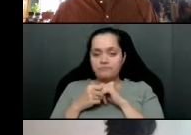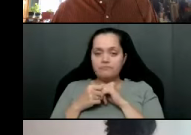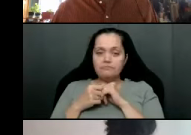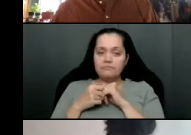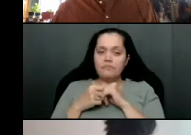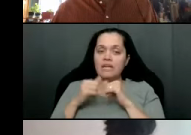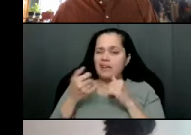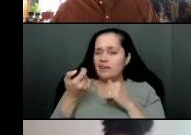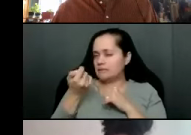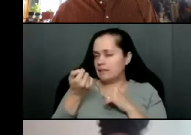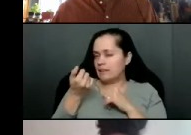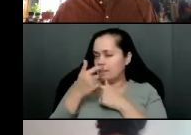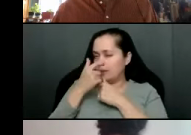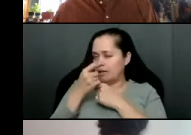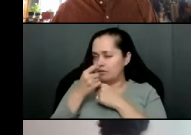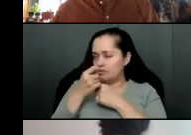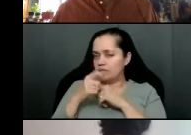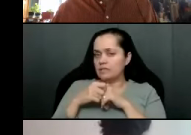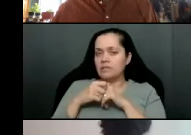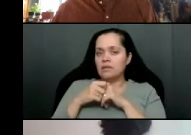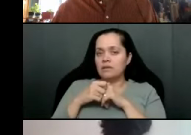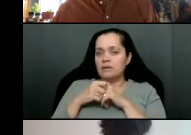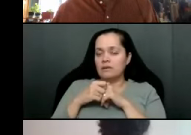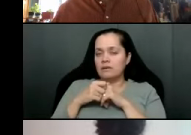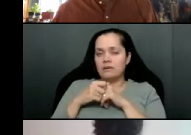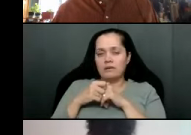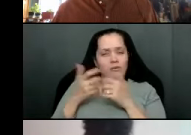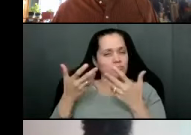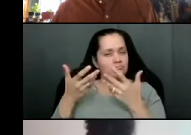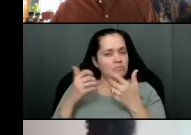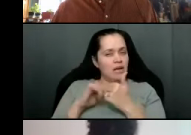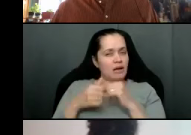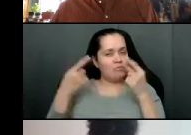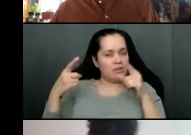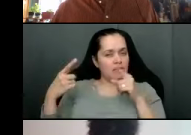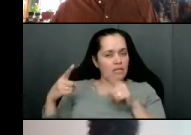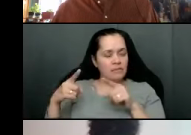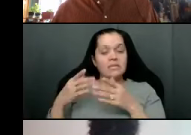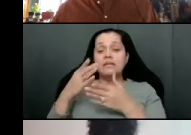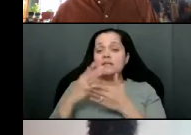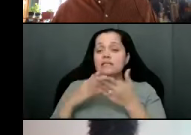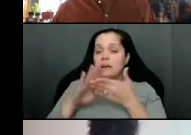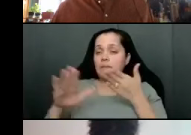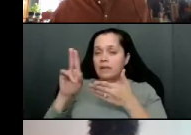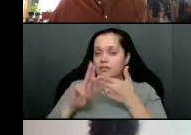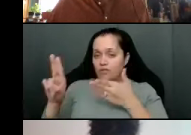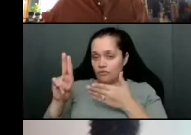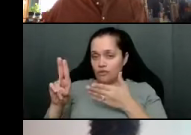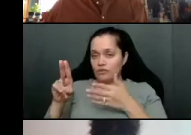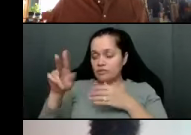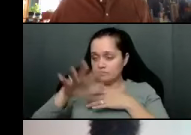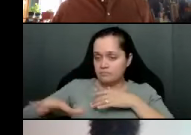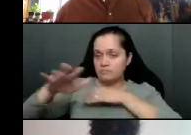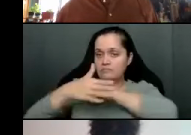Now, this is a little bit interesting. How this is done. In some colleges and universities across the